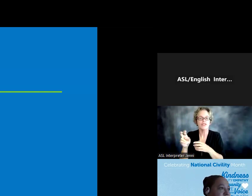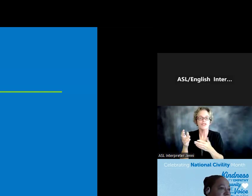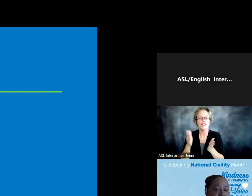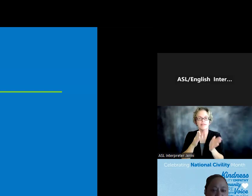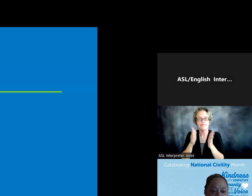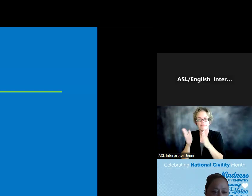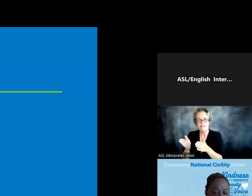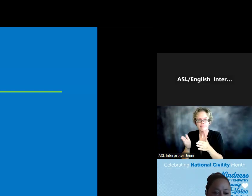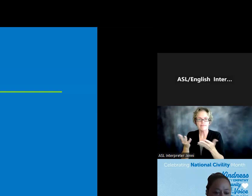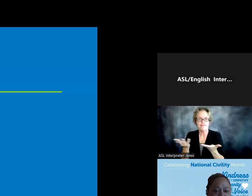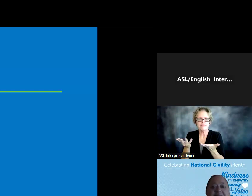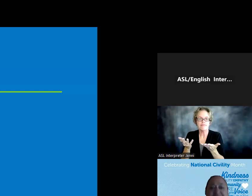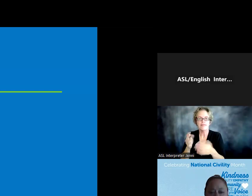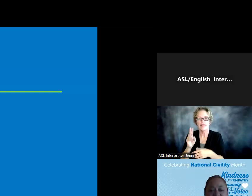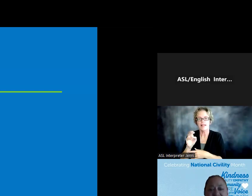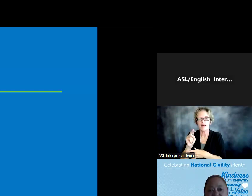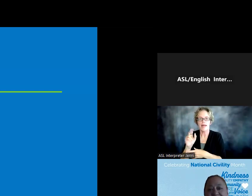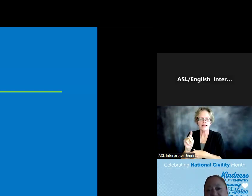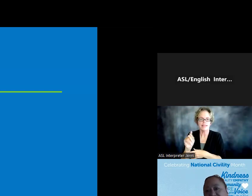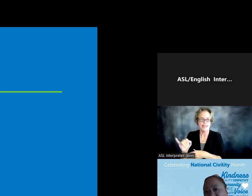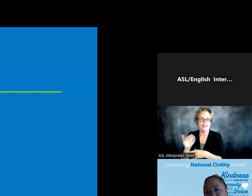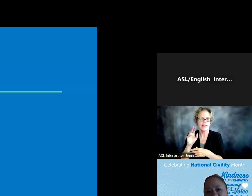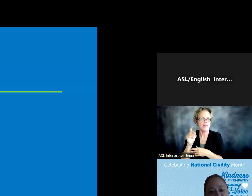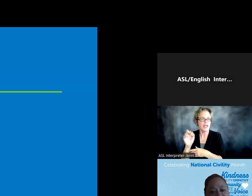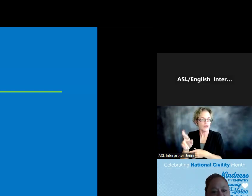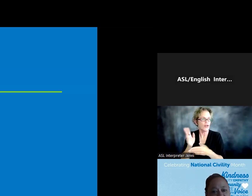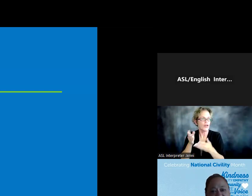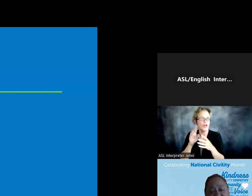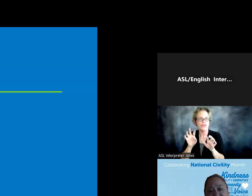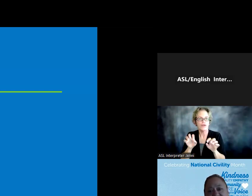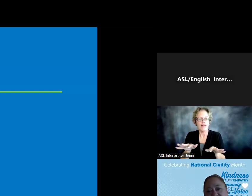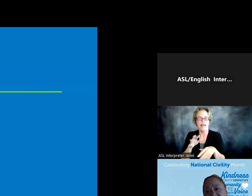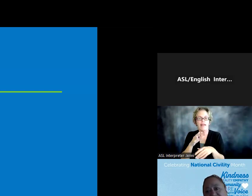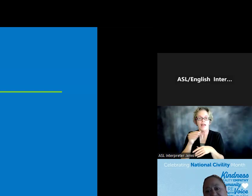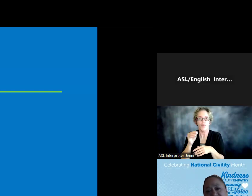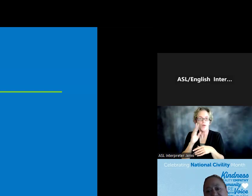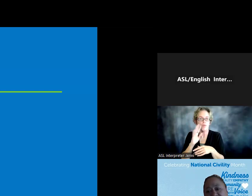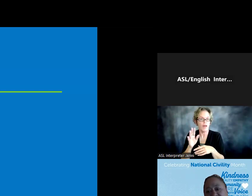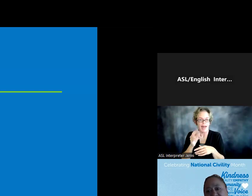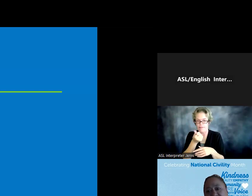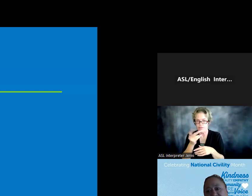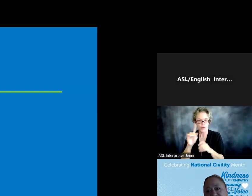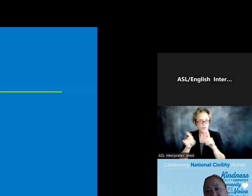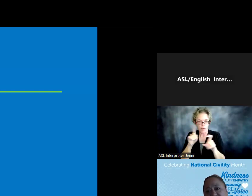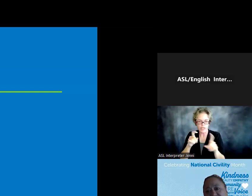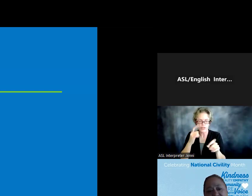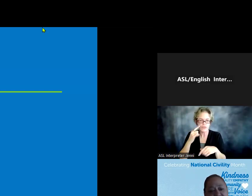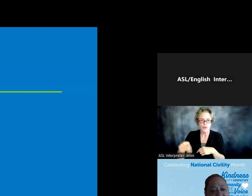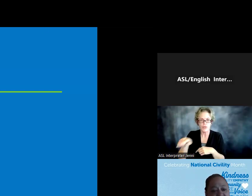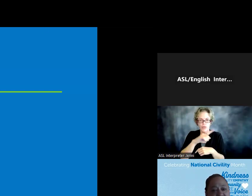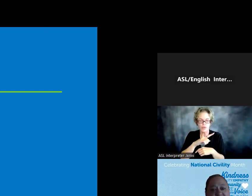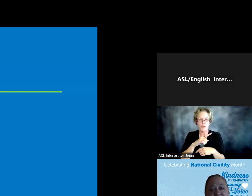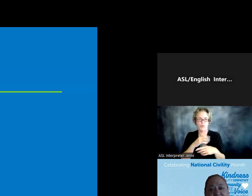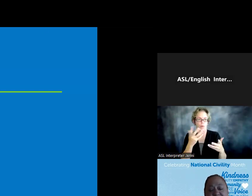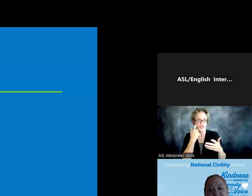to the Mentimeter survey, and we'll go ahead and start getting into the few questions that we have for you guys based on the information that we just